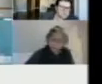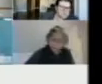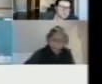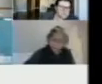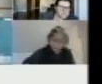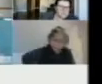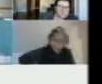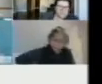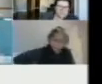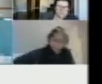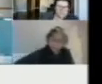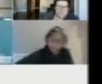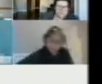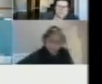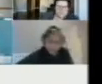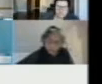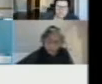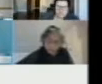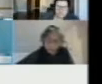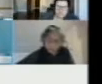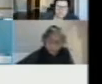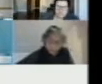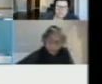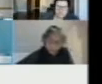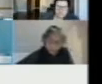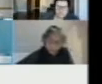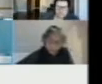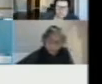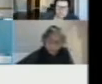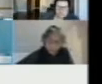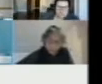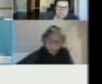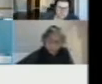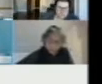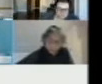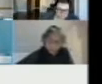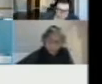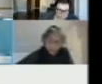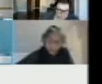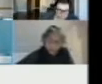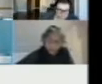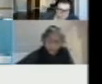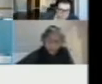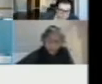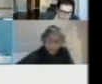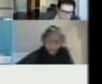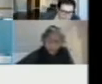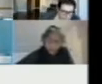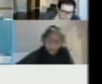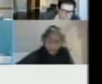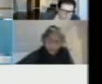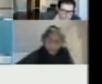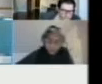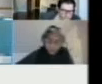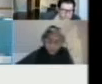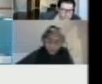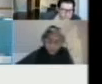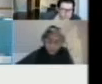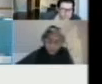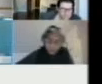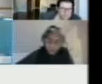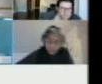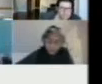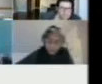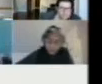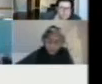a conversion of a single family into a social rehabilitation facility for women coming